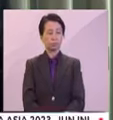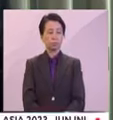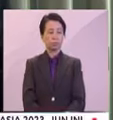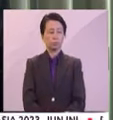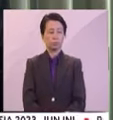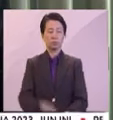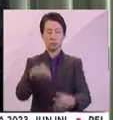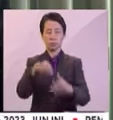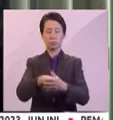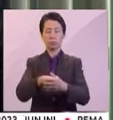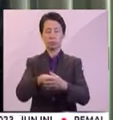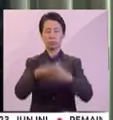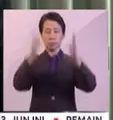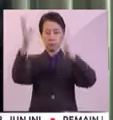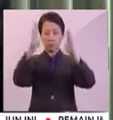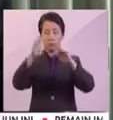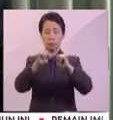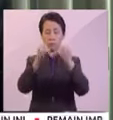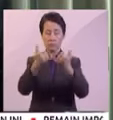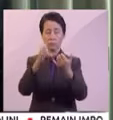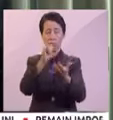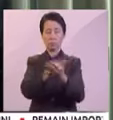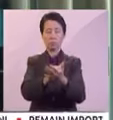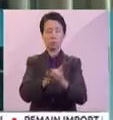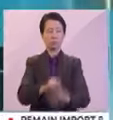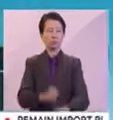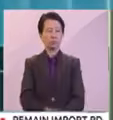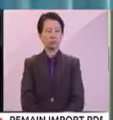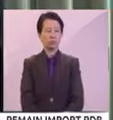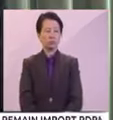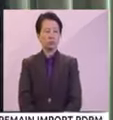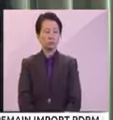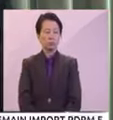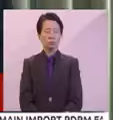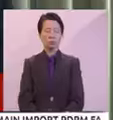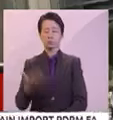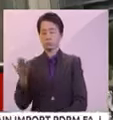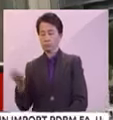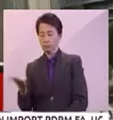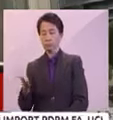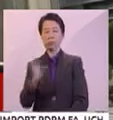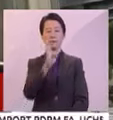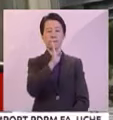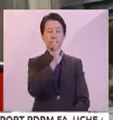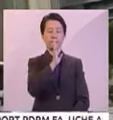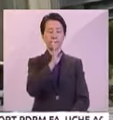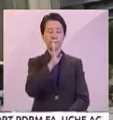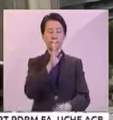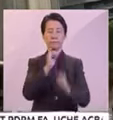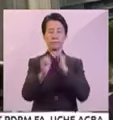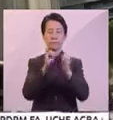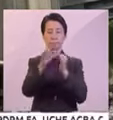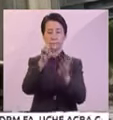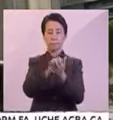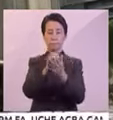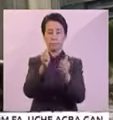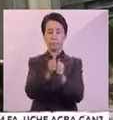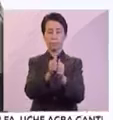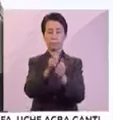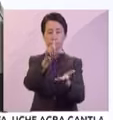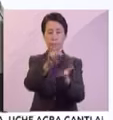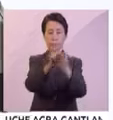in Malaysia's economy. I think this is just one of the many, I think. Beliau berkata demikian pada sidang media bersama wartawan